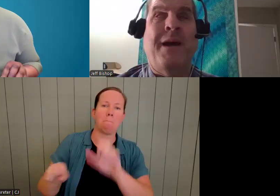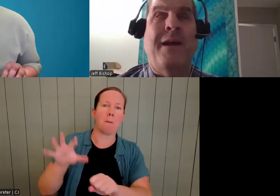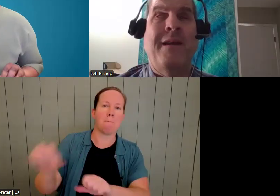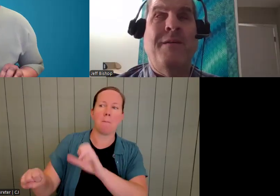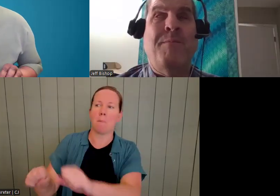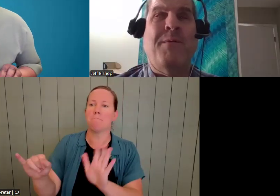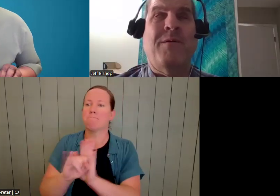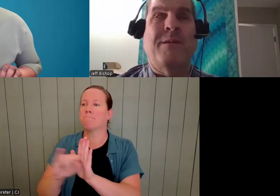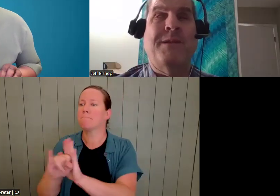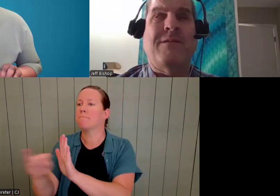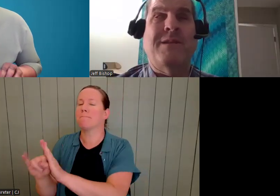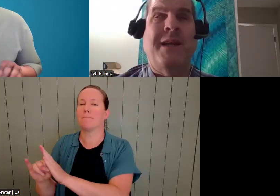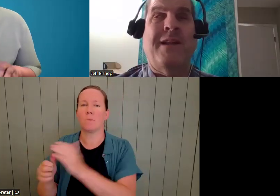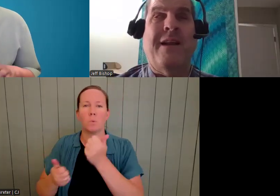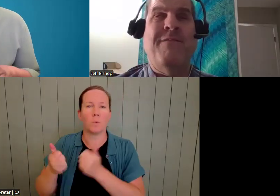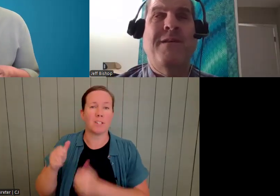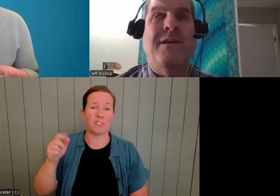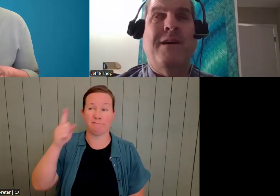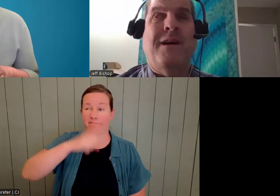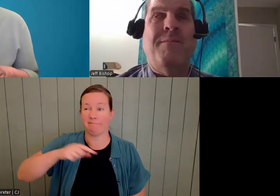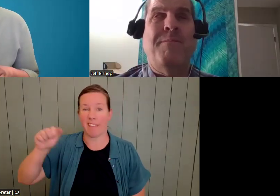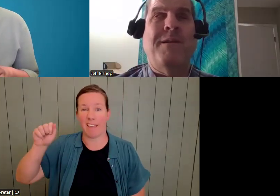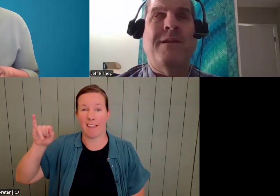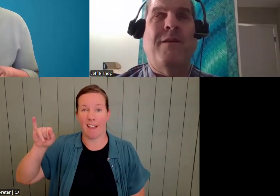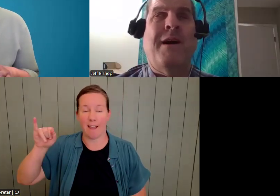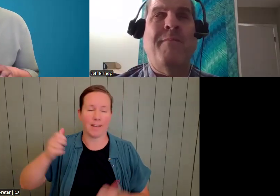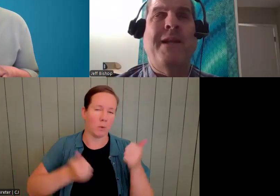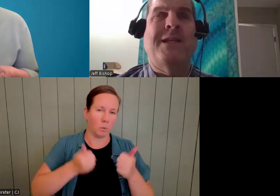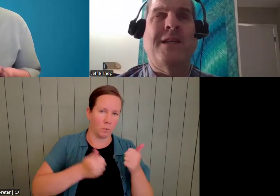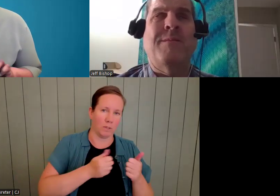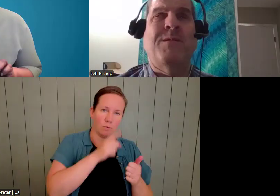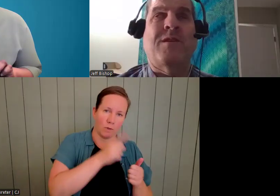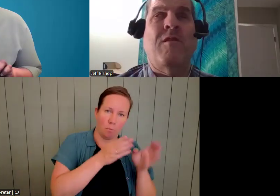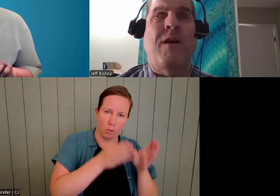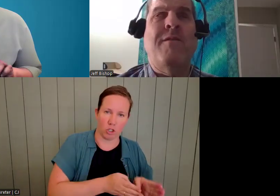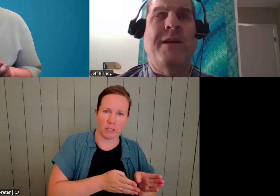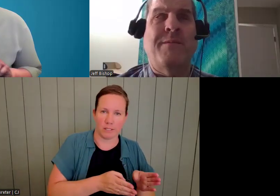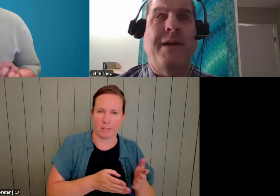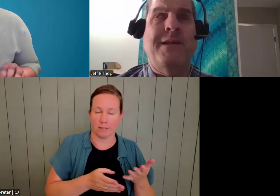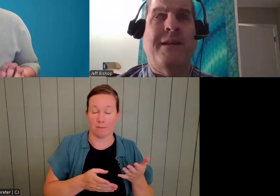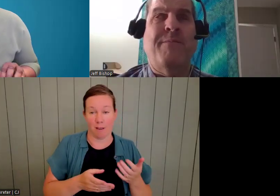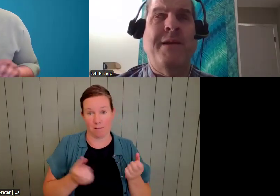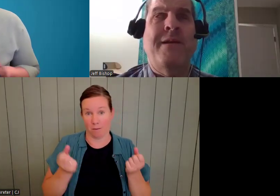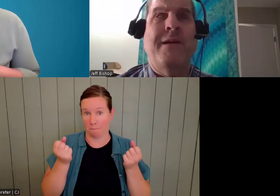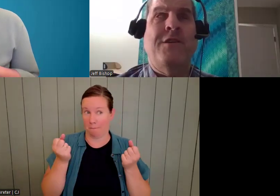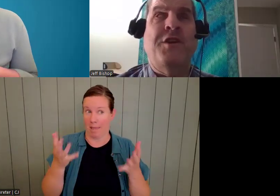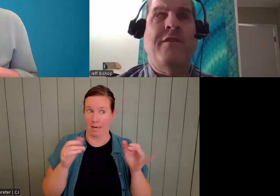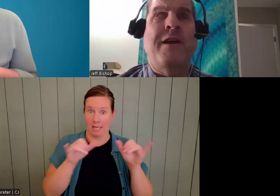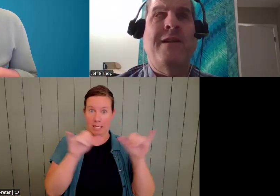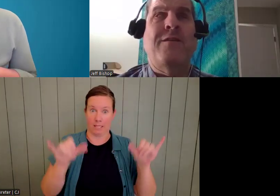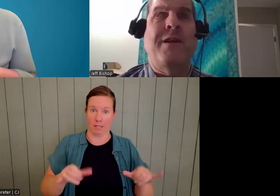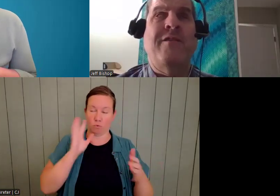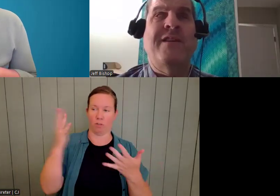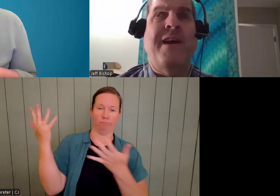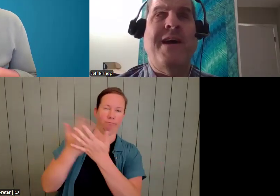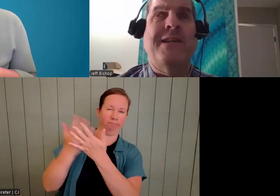hand by people themselves. And a lot of automated systems will throw out resumes that have been